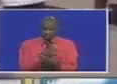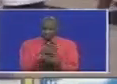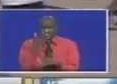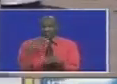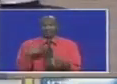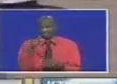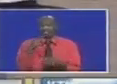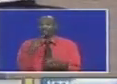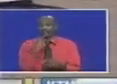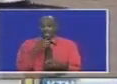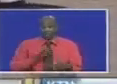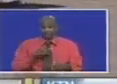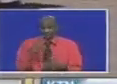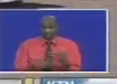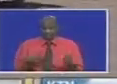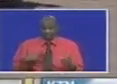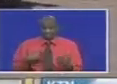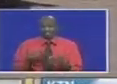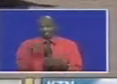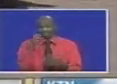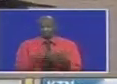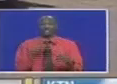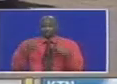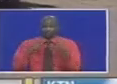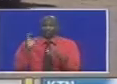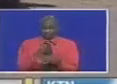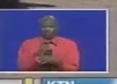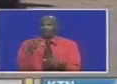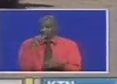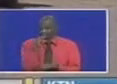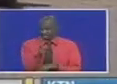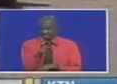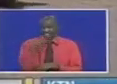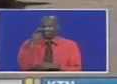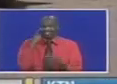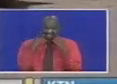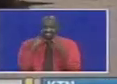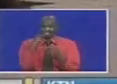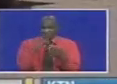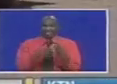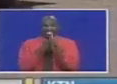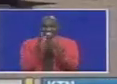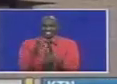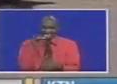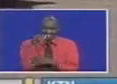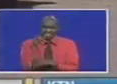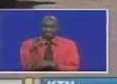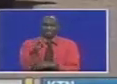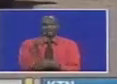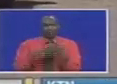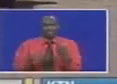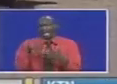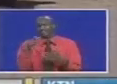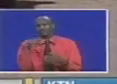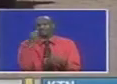these Turkana women is in no way a joyful song, I am told. They are crying out to their leaders, asking them what are they